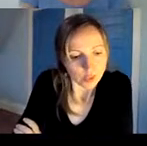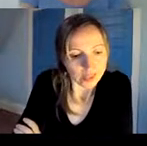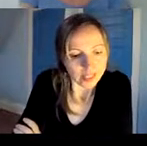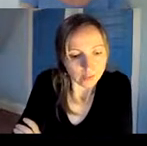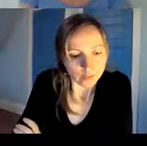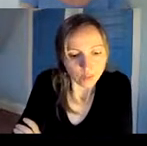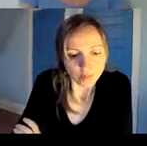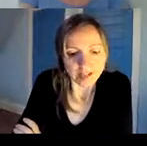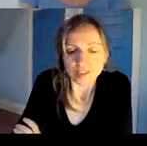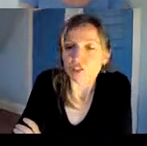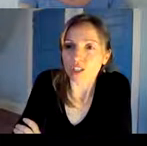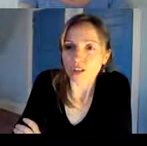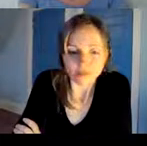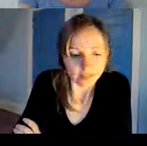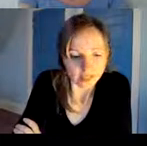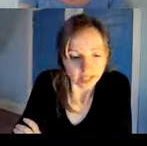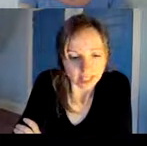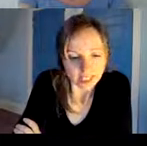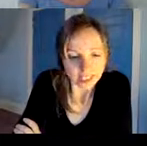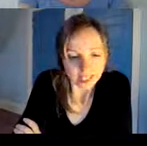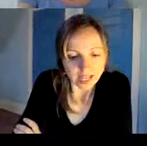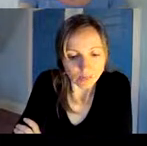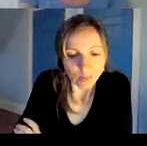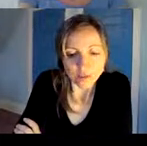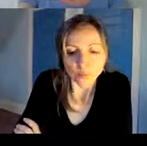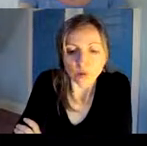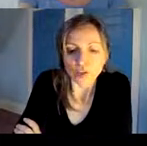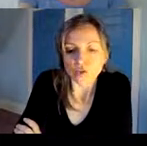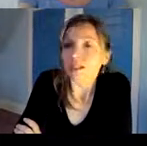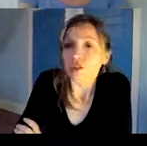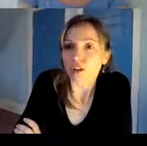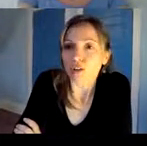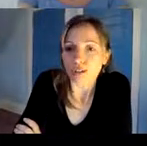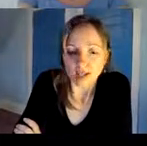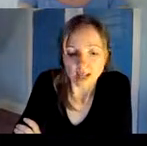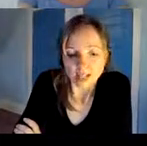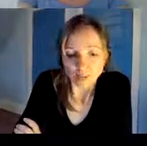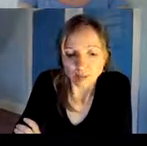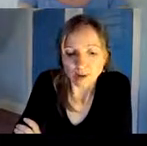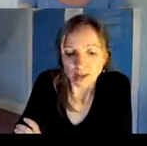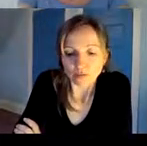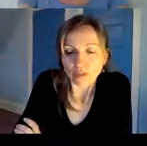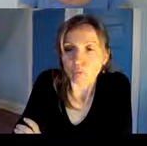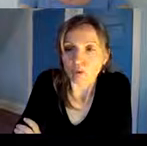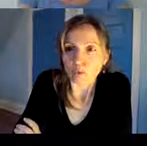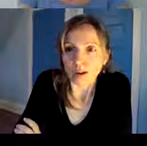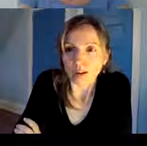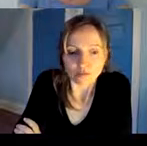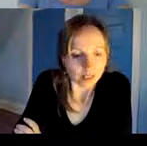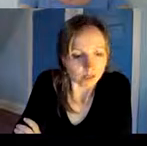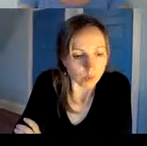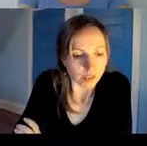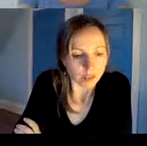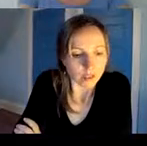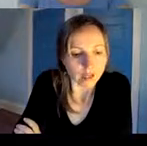A 2019 report by National Geographic stated that more than $1 trillion is spent by governments worldwide